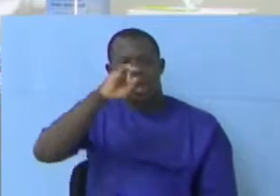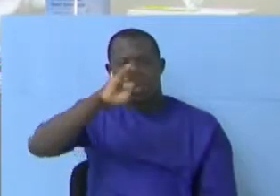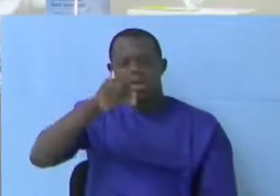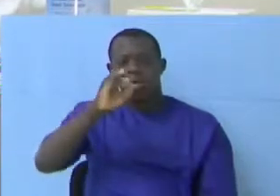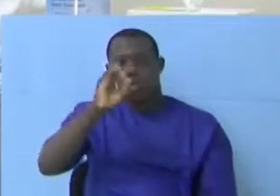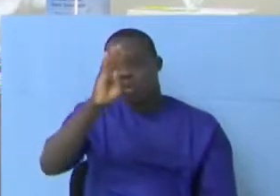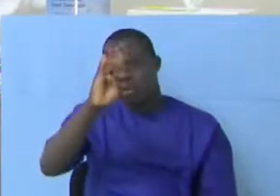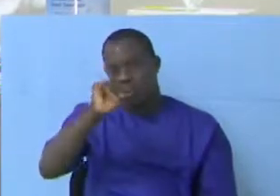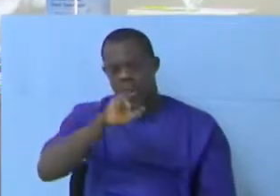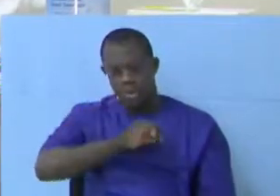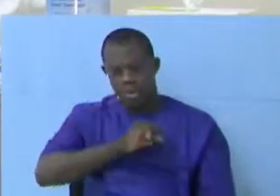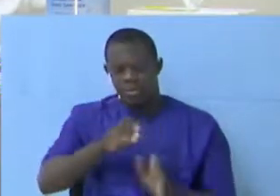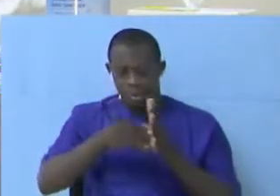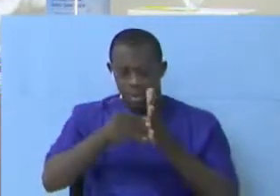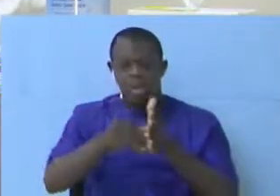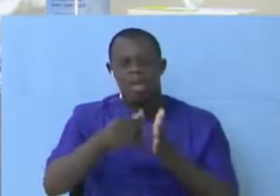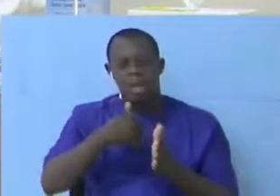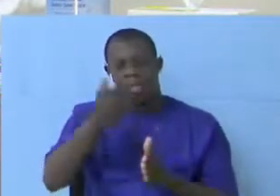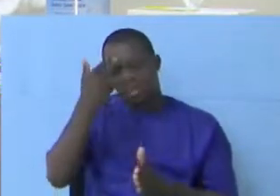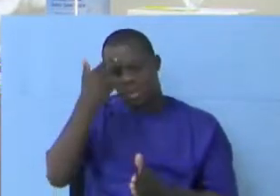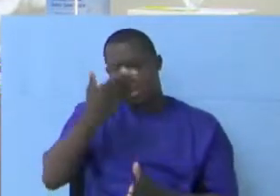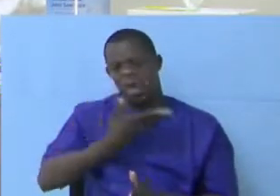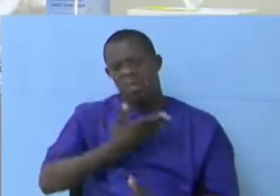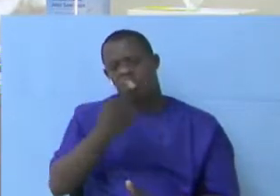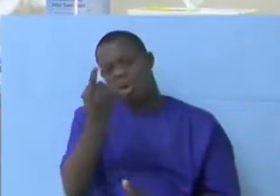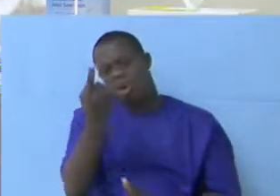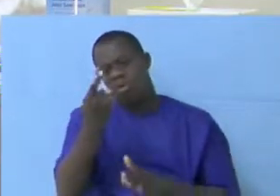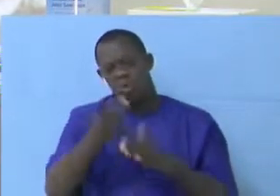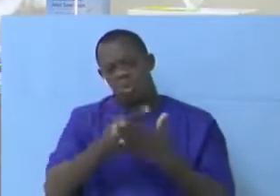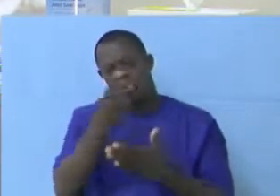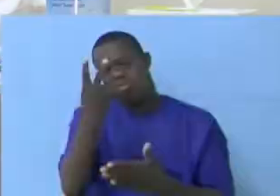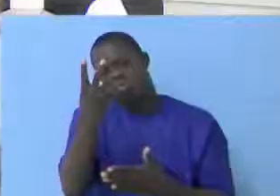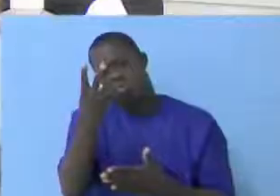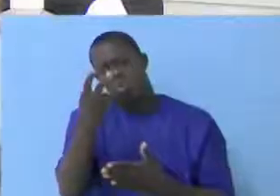think we had 1 or 2 issues.